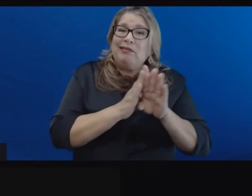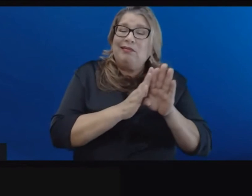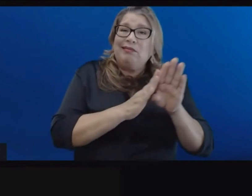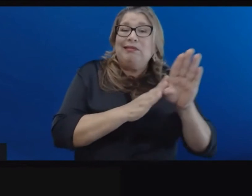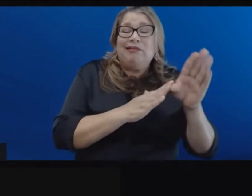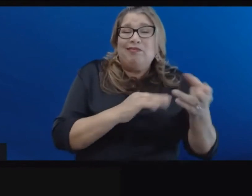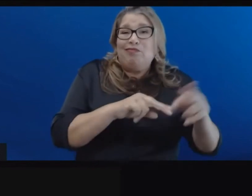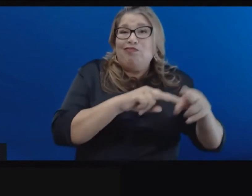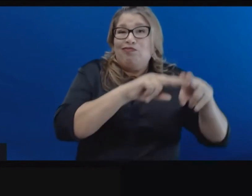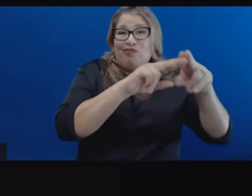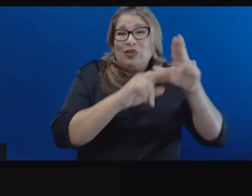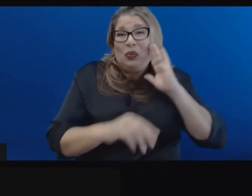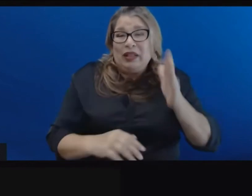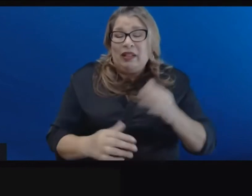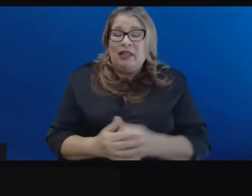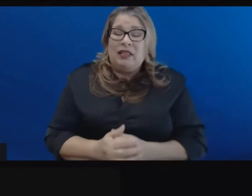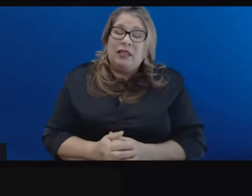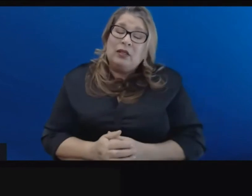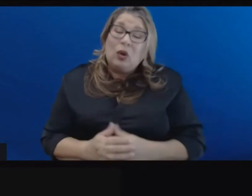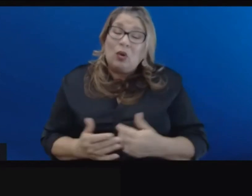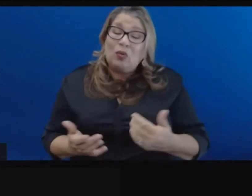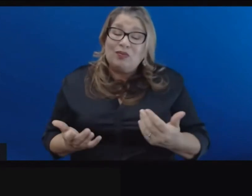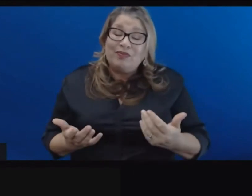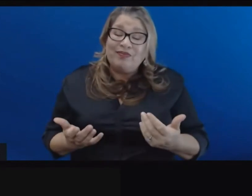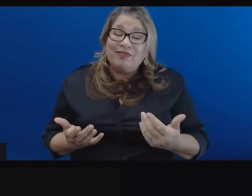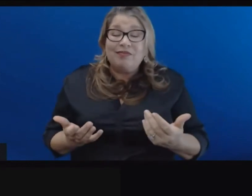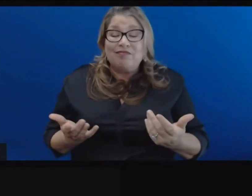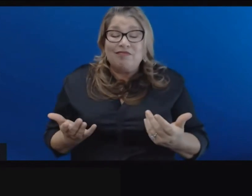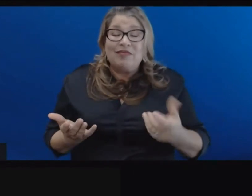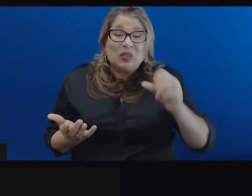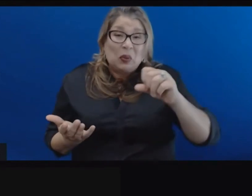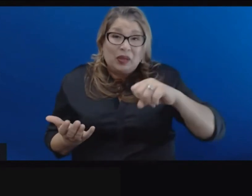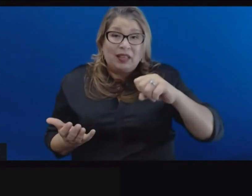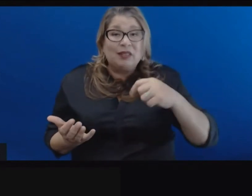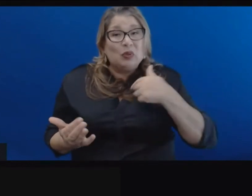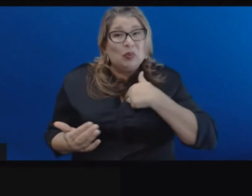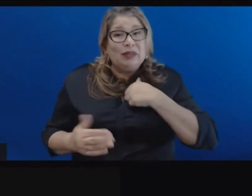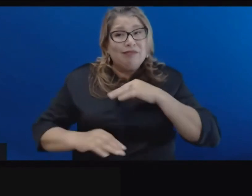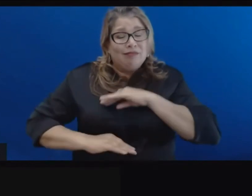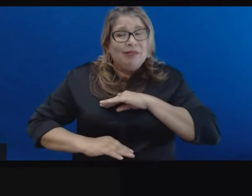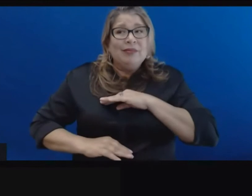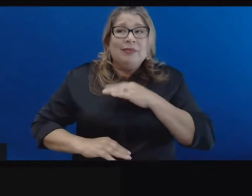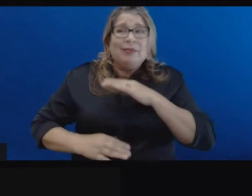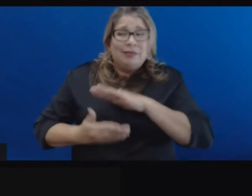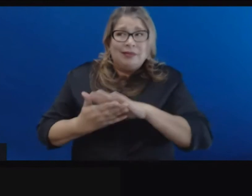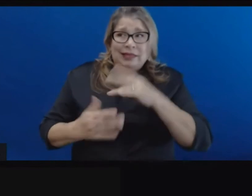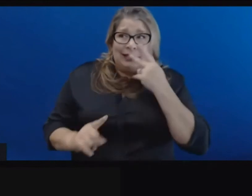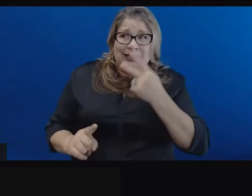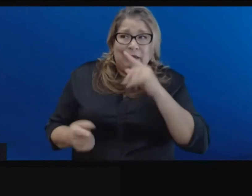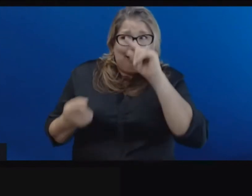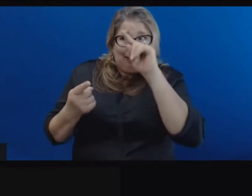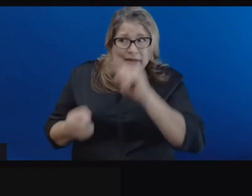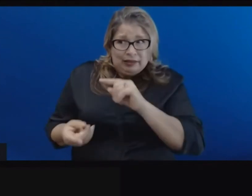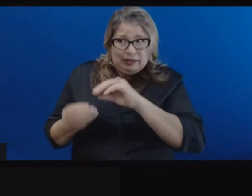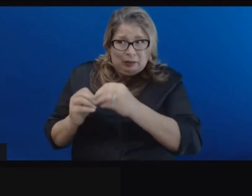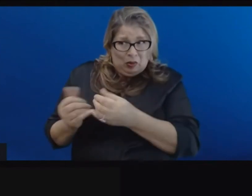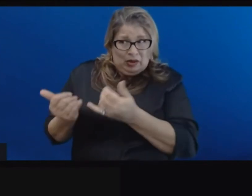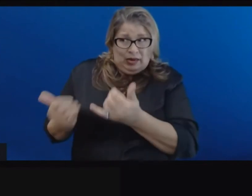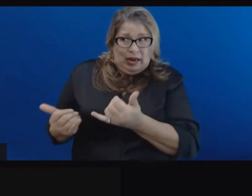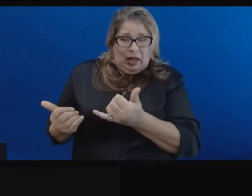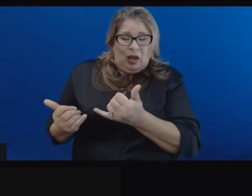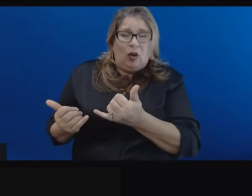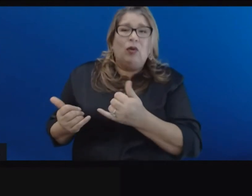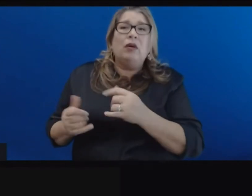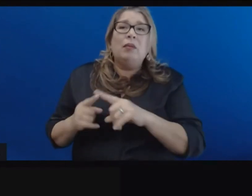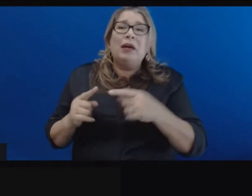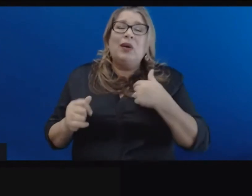yes, pleased to see less impact at the moment, and still very prepared to see what we were worried about, which was a